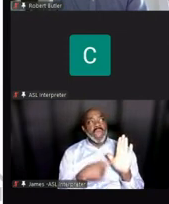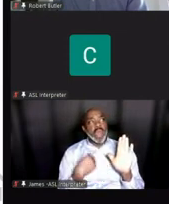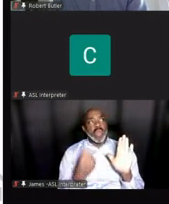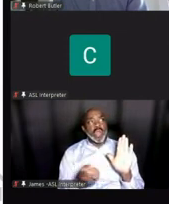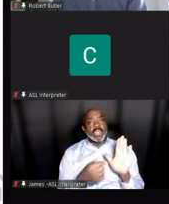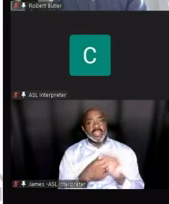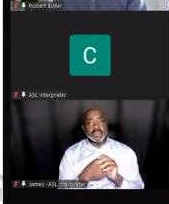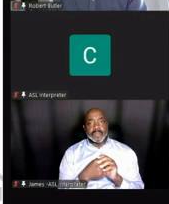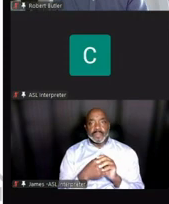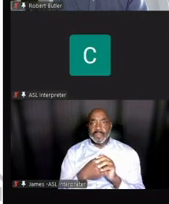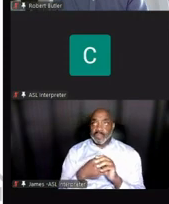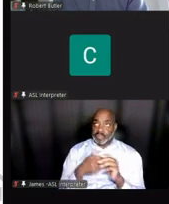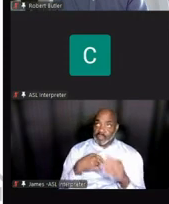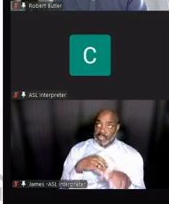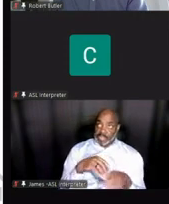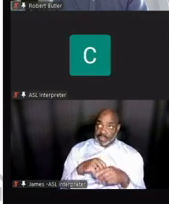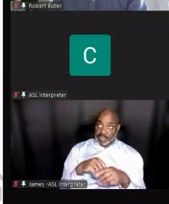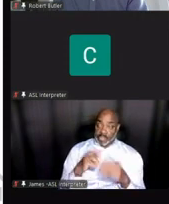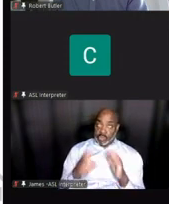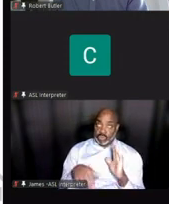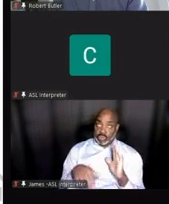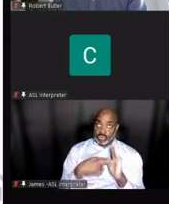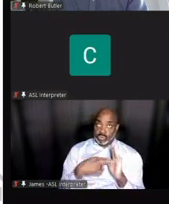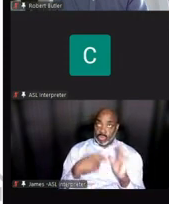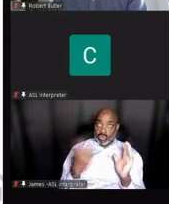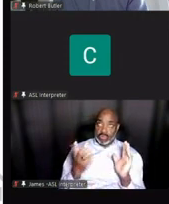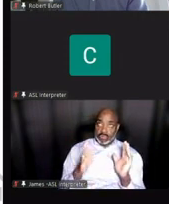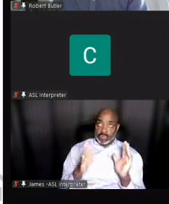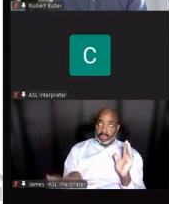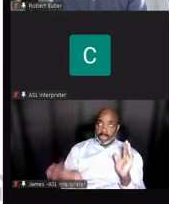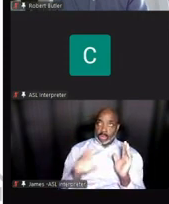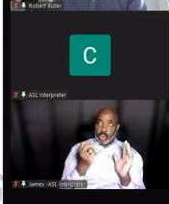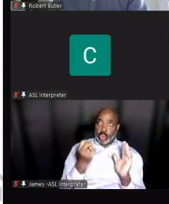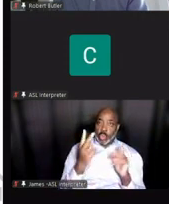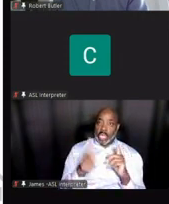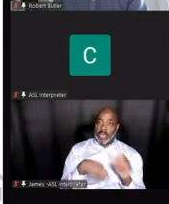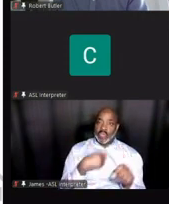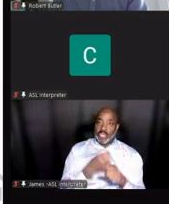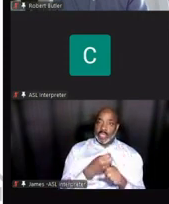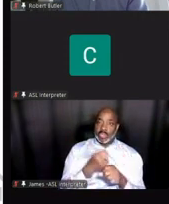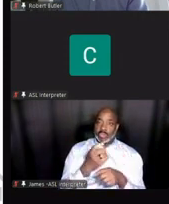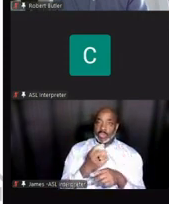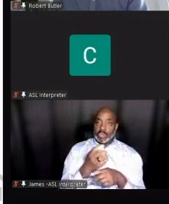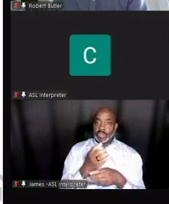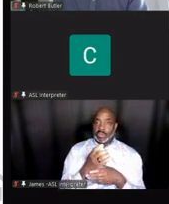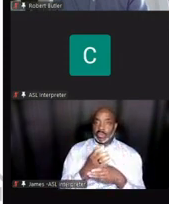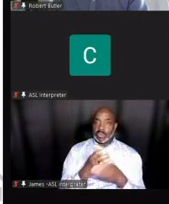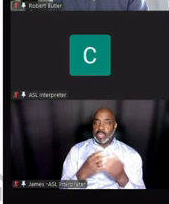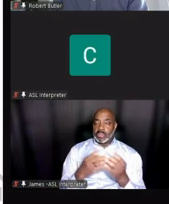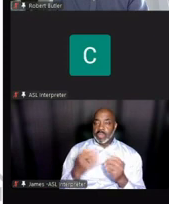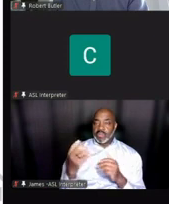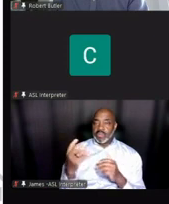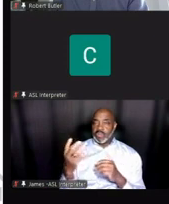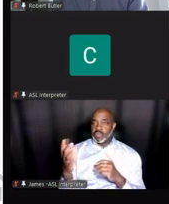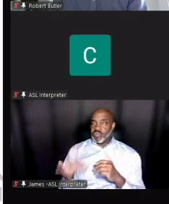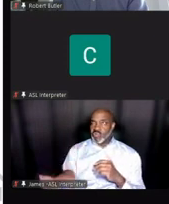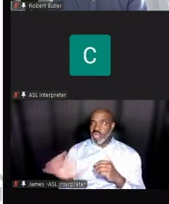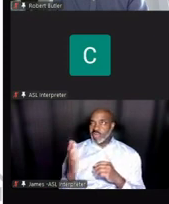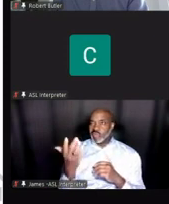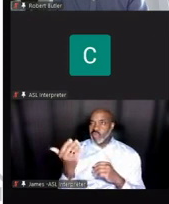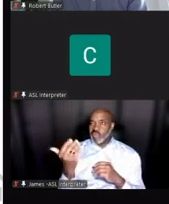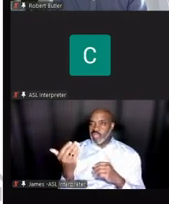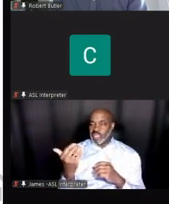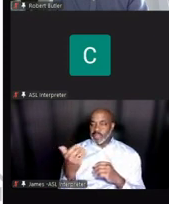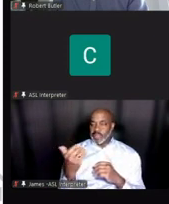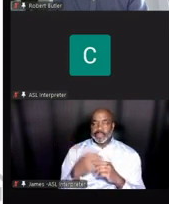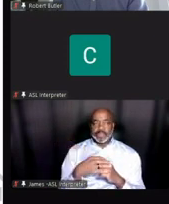I've been in this role for just about 12 years, and I've been with MBTA for just over 15. I just